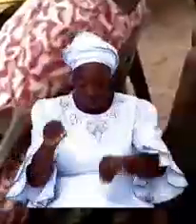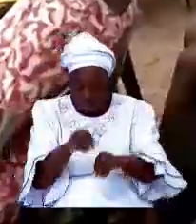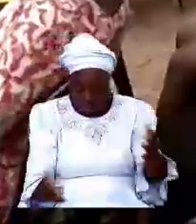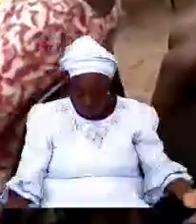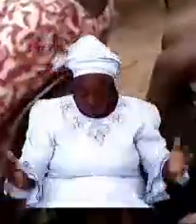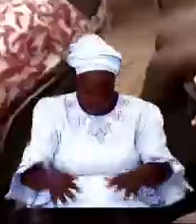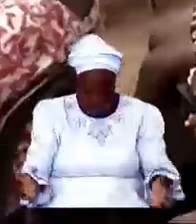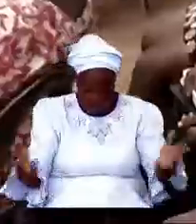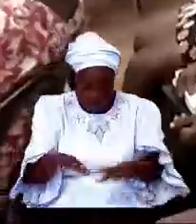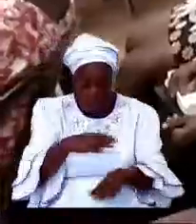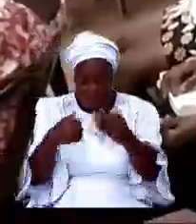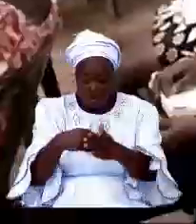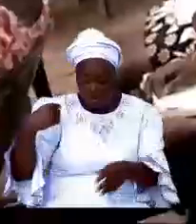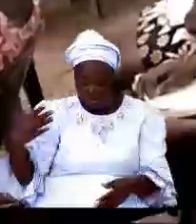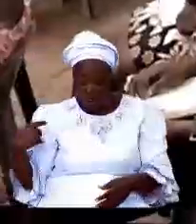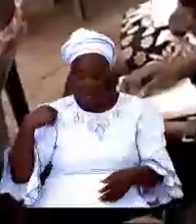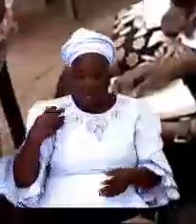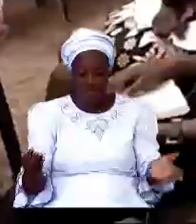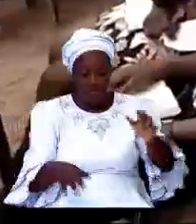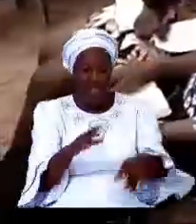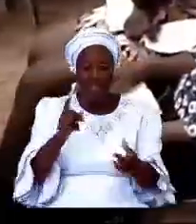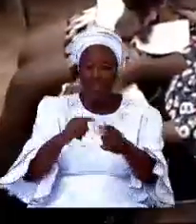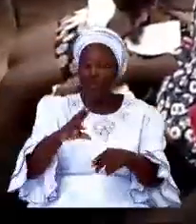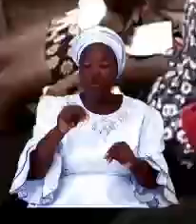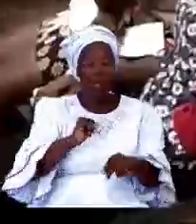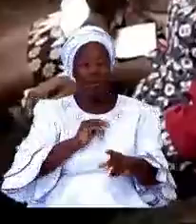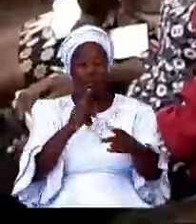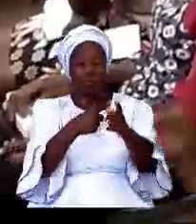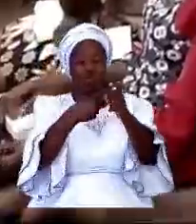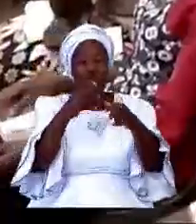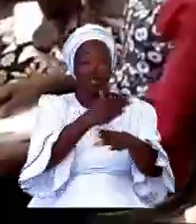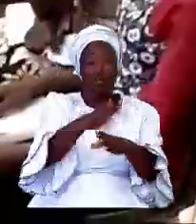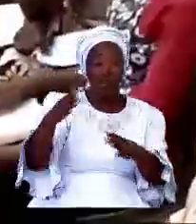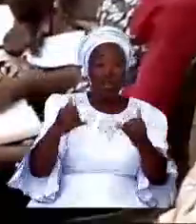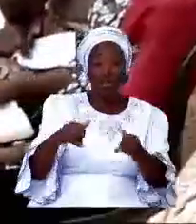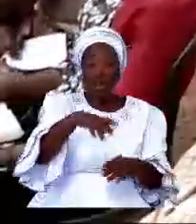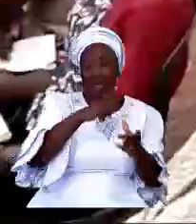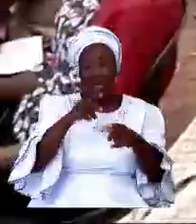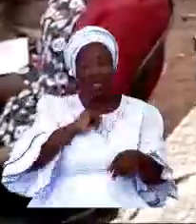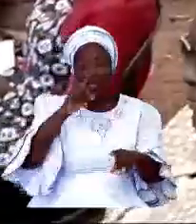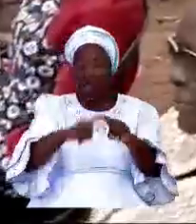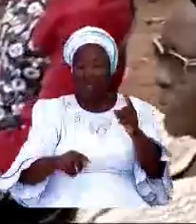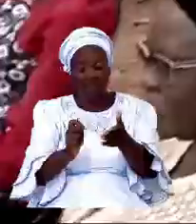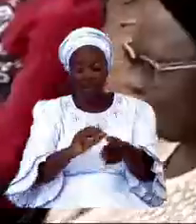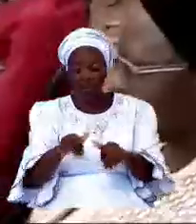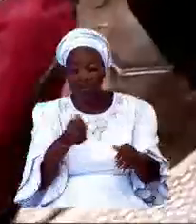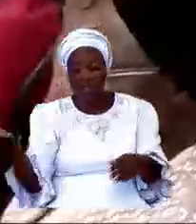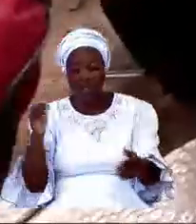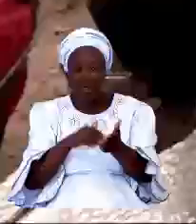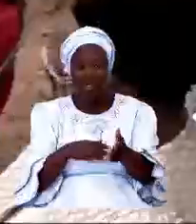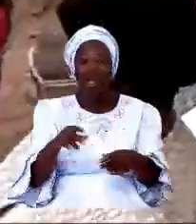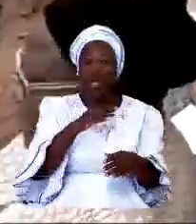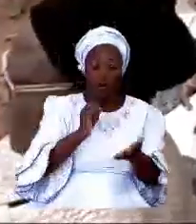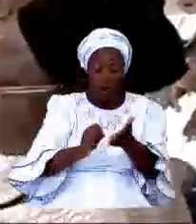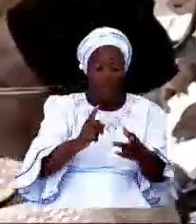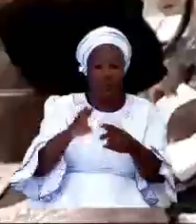you are packing your load, they will tell me to come back. I cannot move on anymore. I cannot do anything anymore. I'm going to